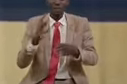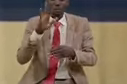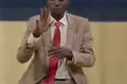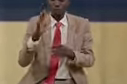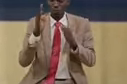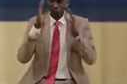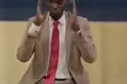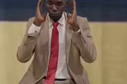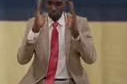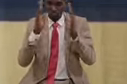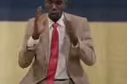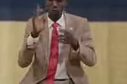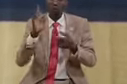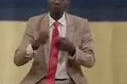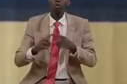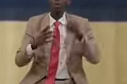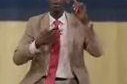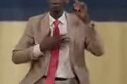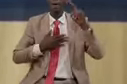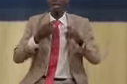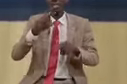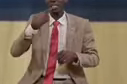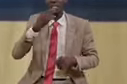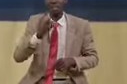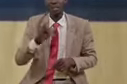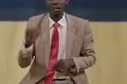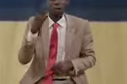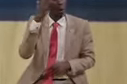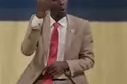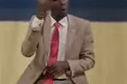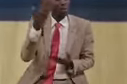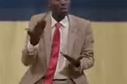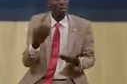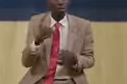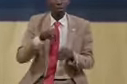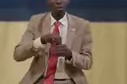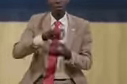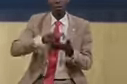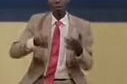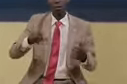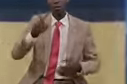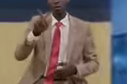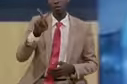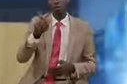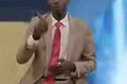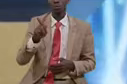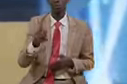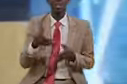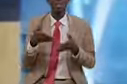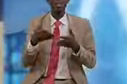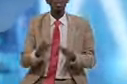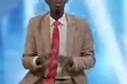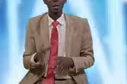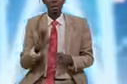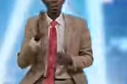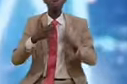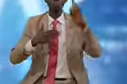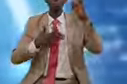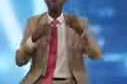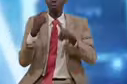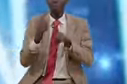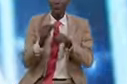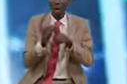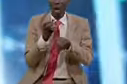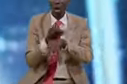unto my sayings. Why? Look at verse 21. In verse 21, let them not depart from